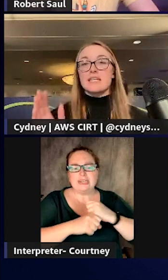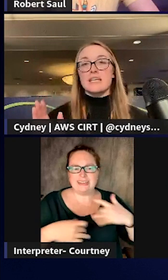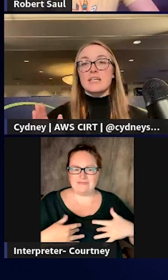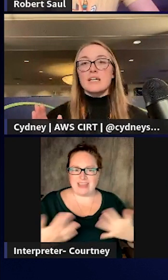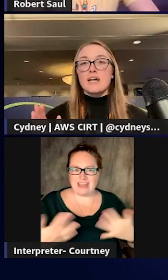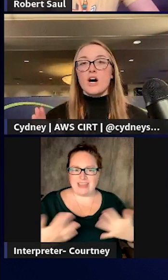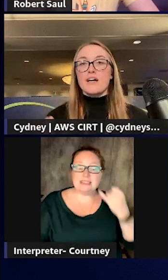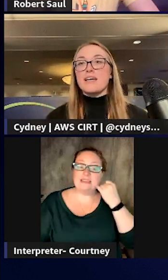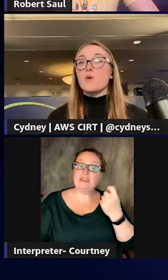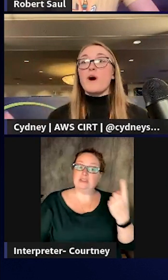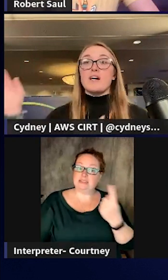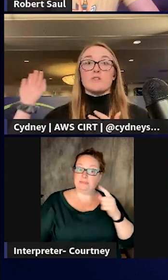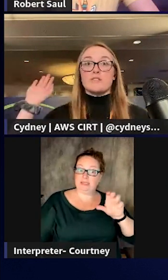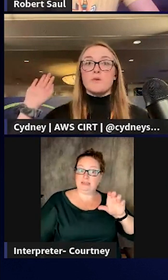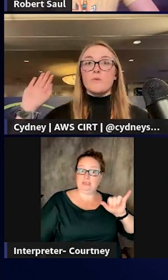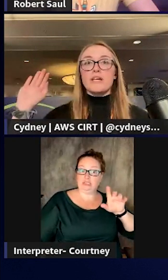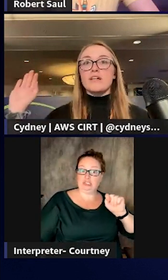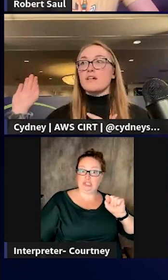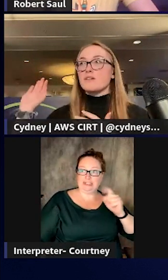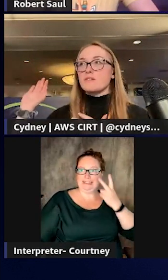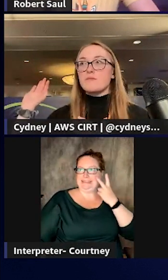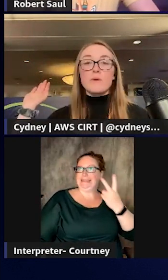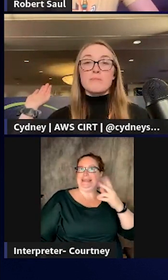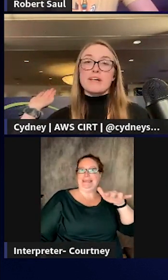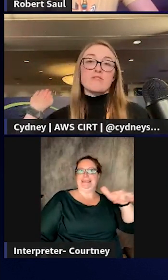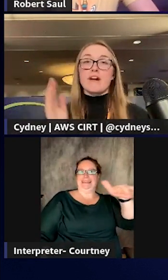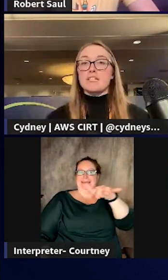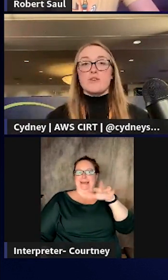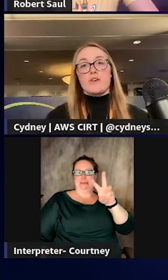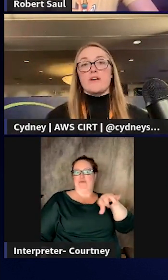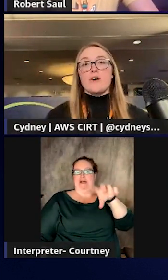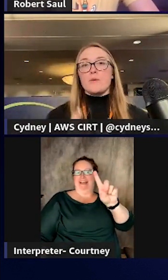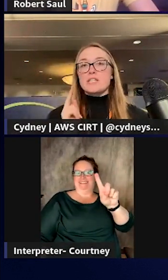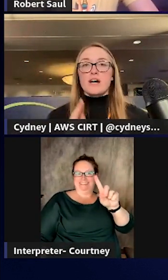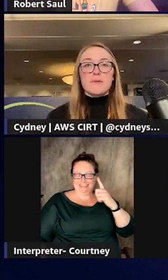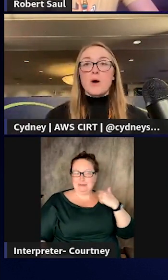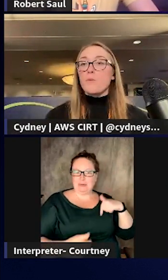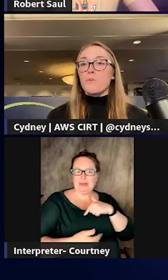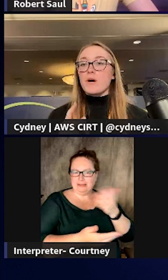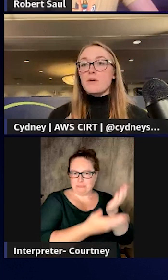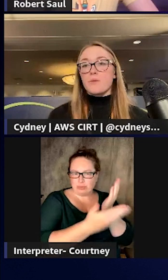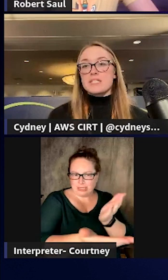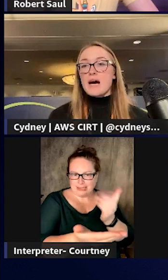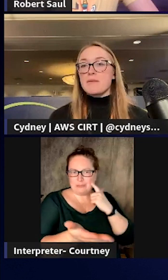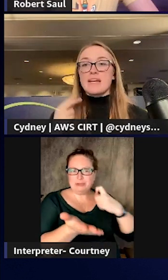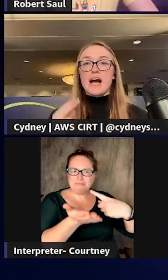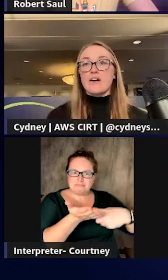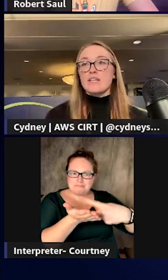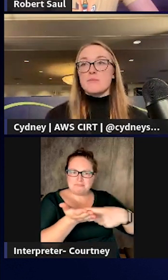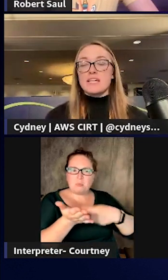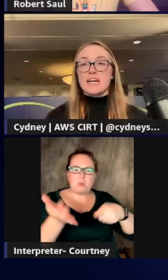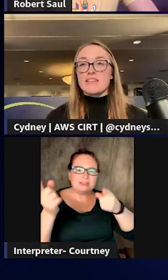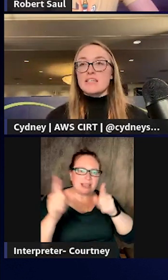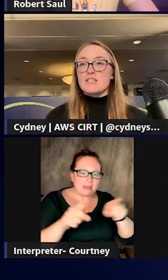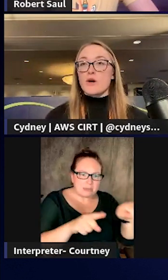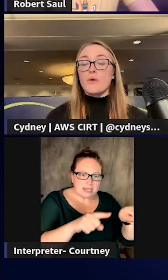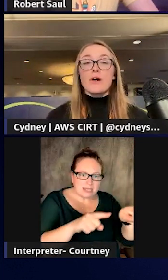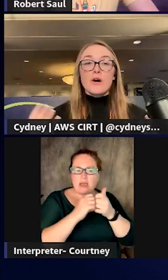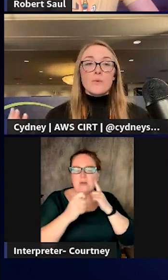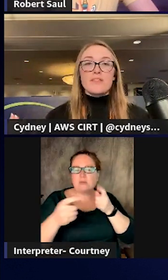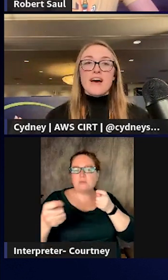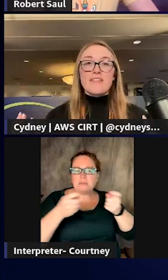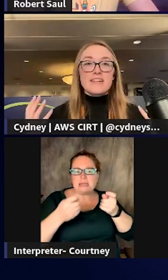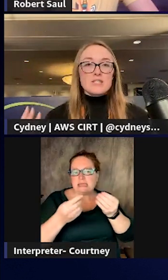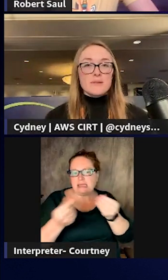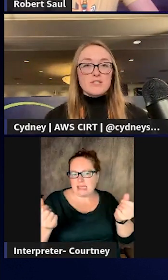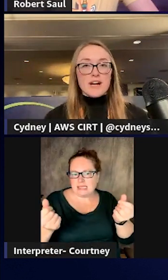is seeing in the wild, we bring it right to you. We talk about what's happening, how can you mitigate this. So